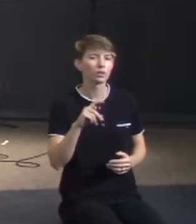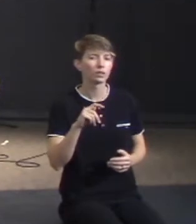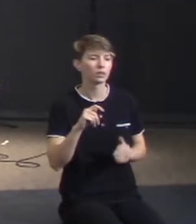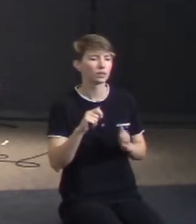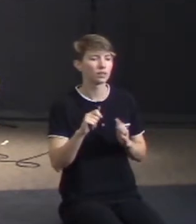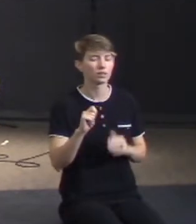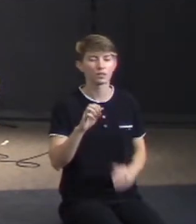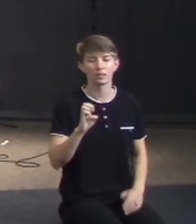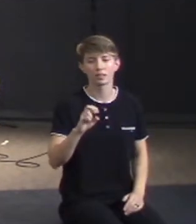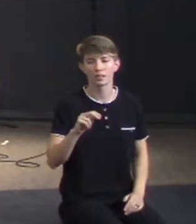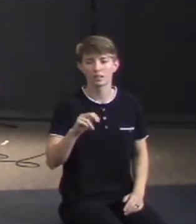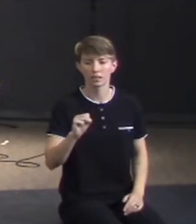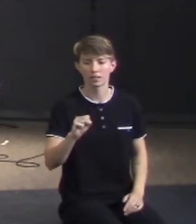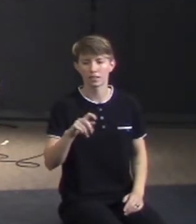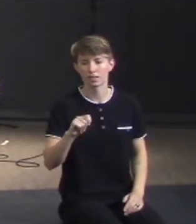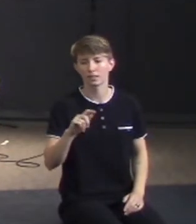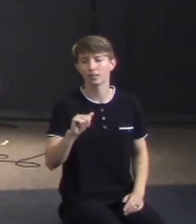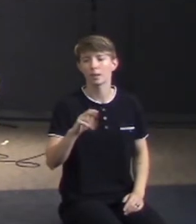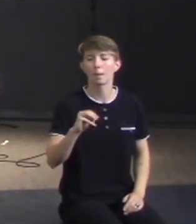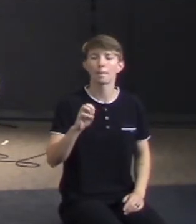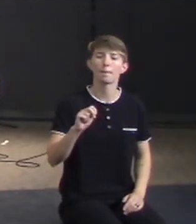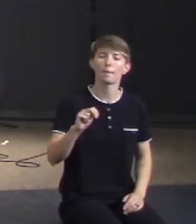book of Psalms, but also in this time